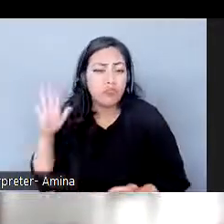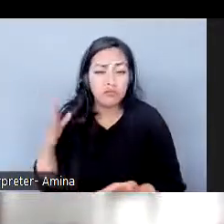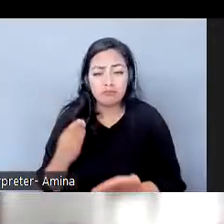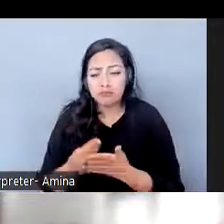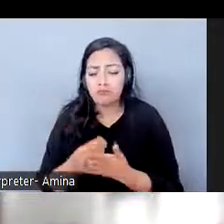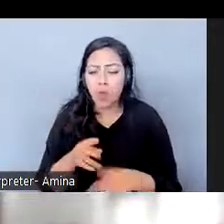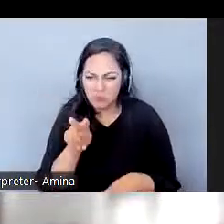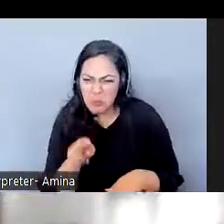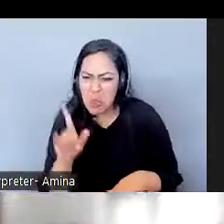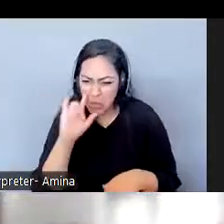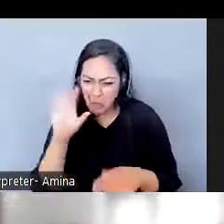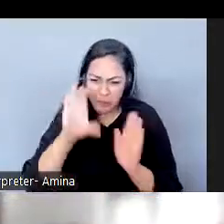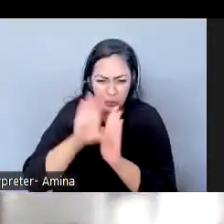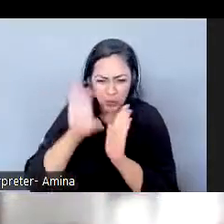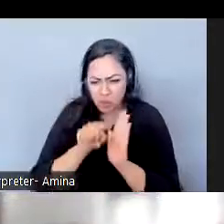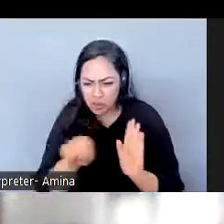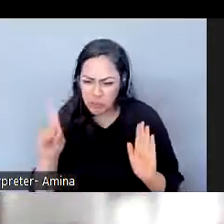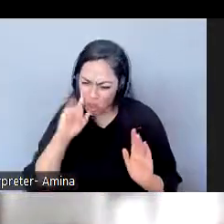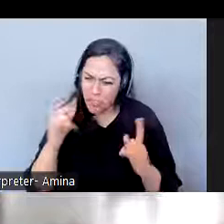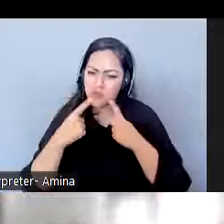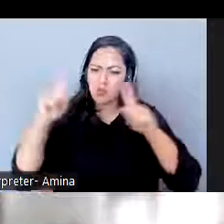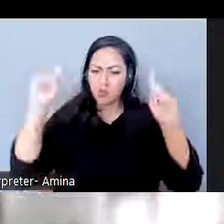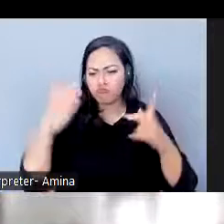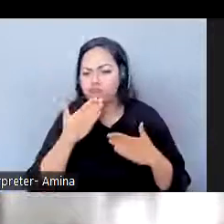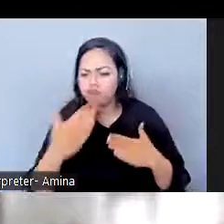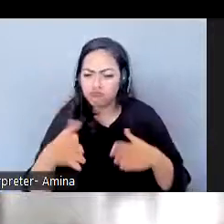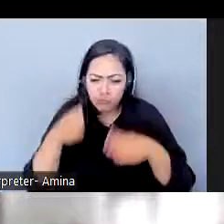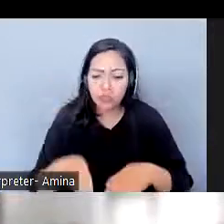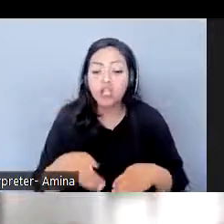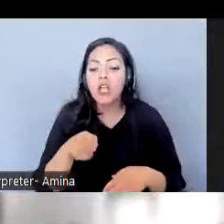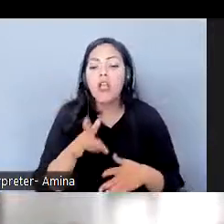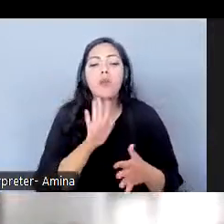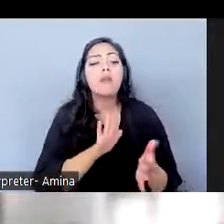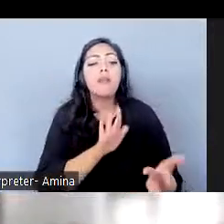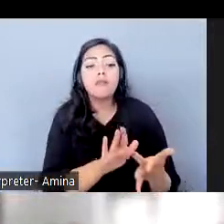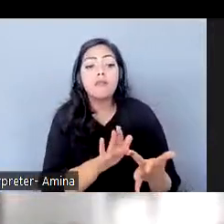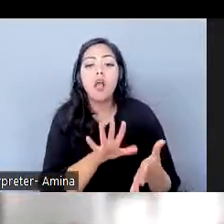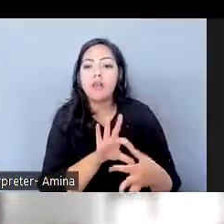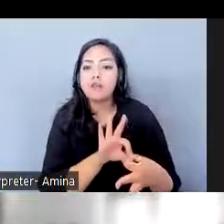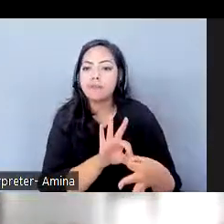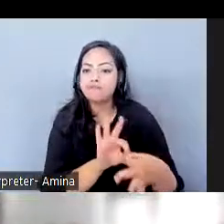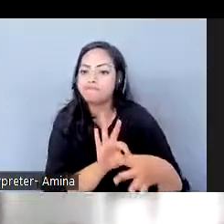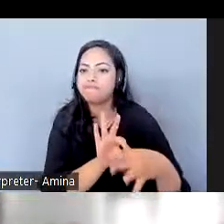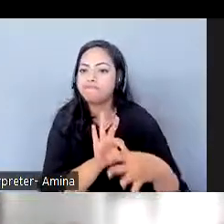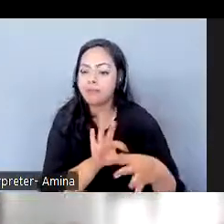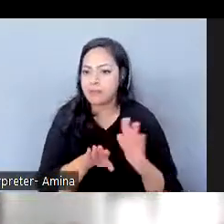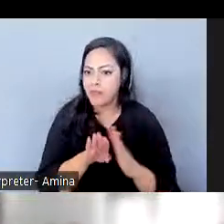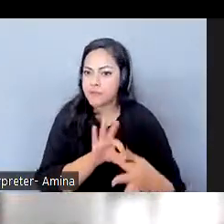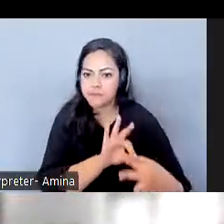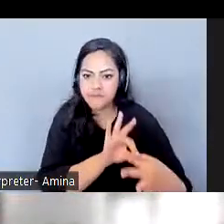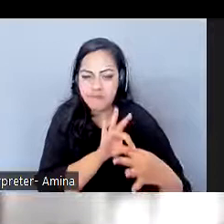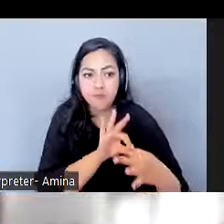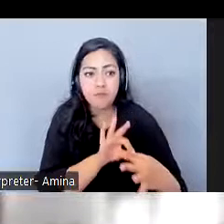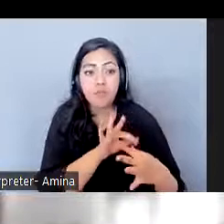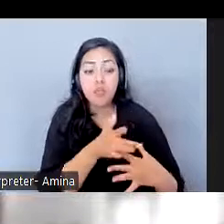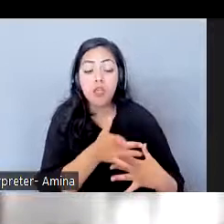like they're very, very successful. So what do? They develop a relationship with a victim. Once they've gained your trust, they